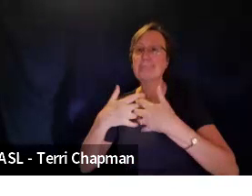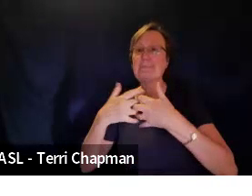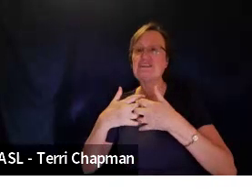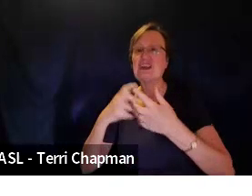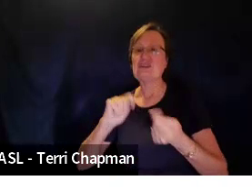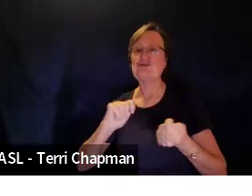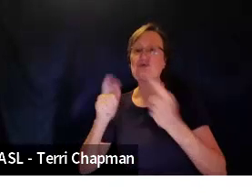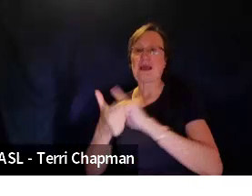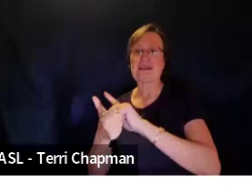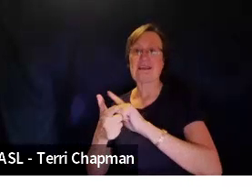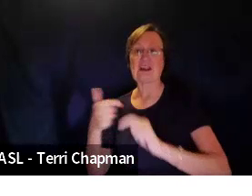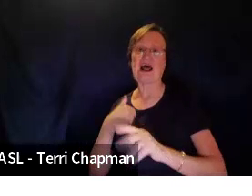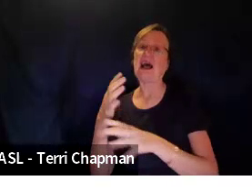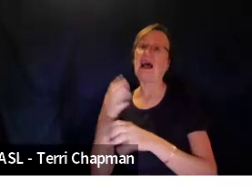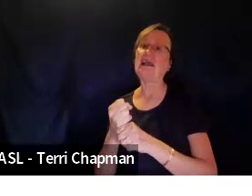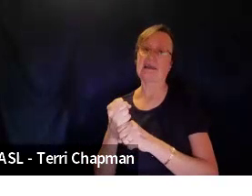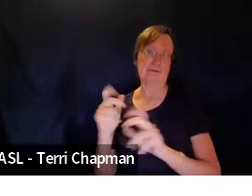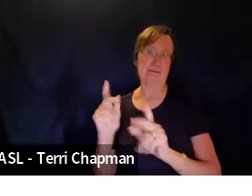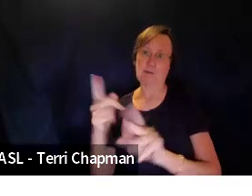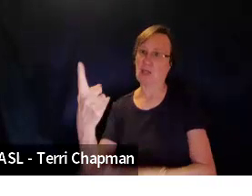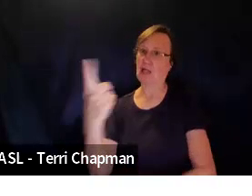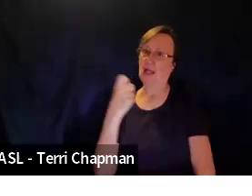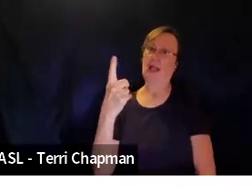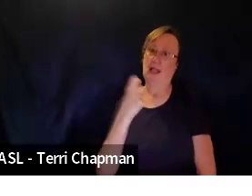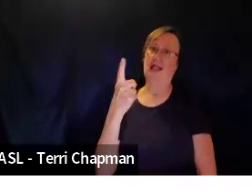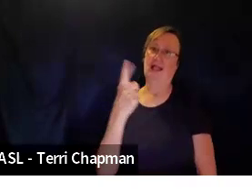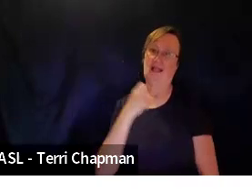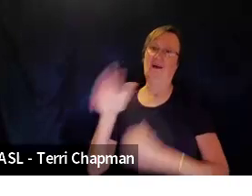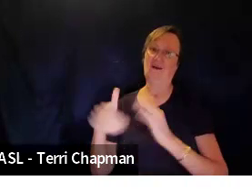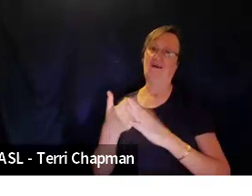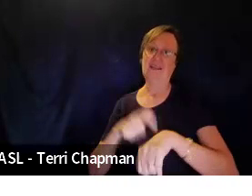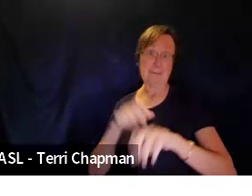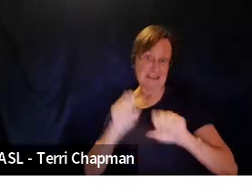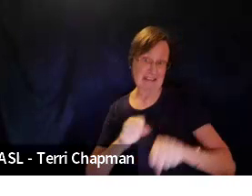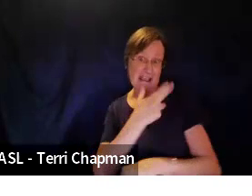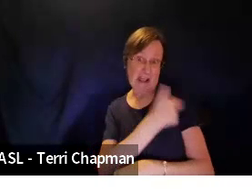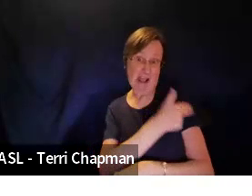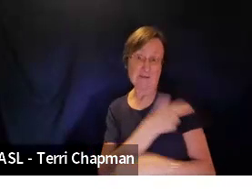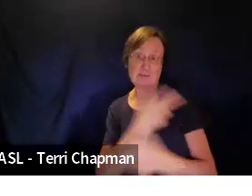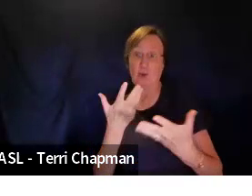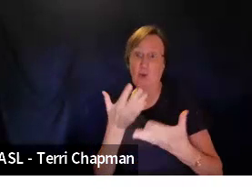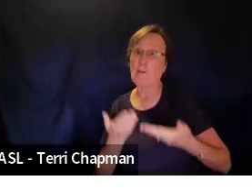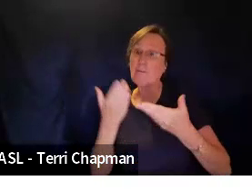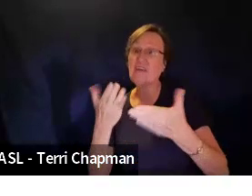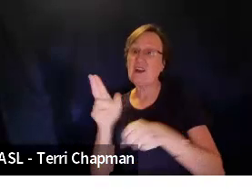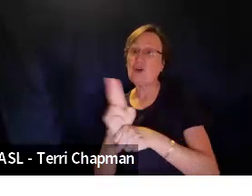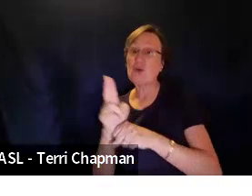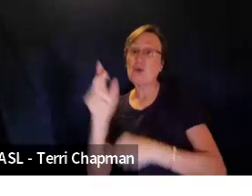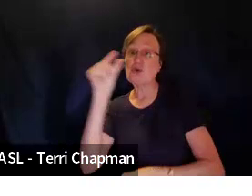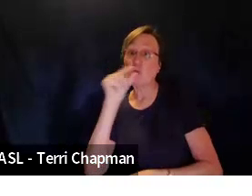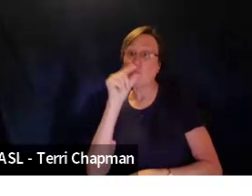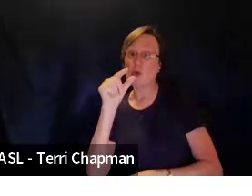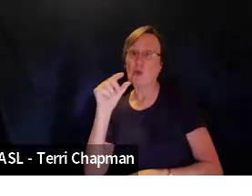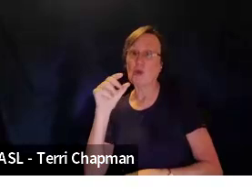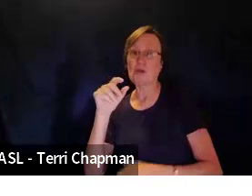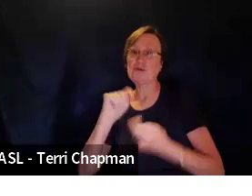get this question all of the time. Can a hospital or a provider use Google Translate or something else